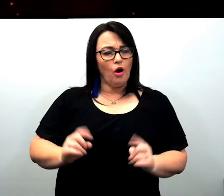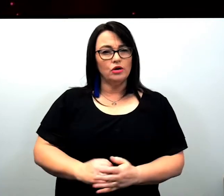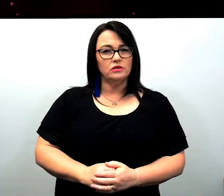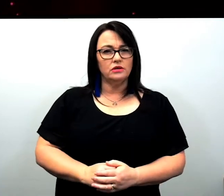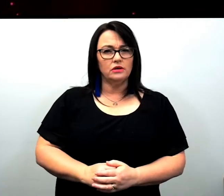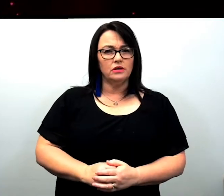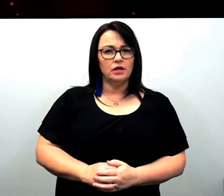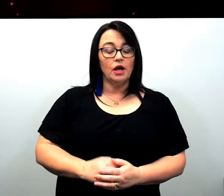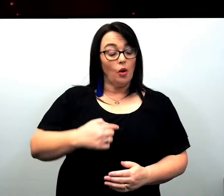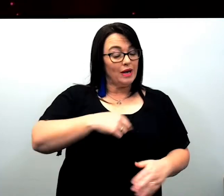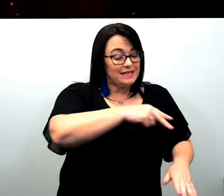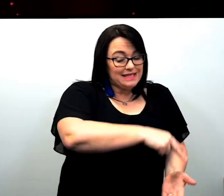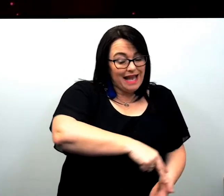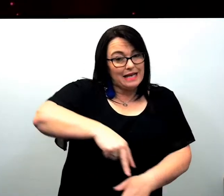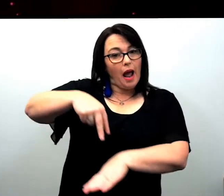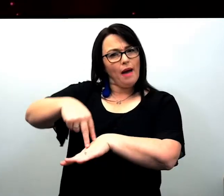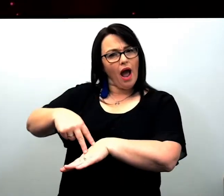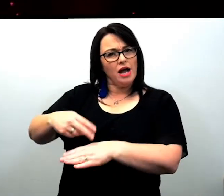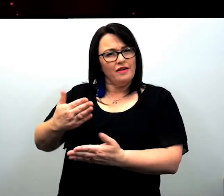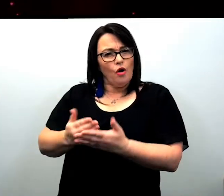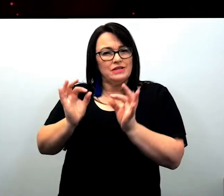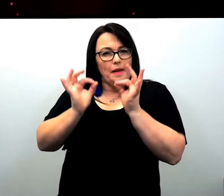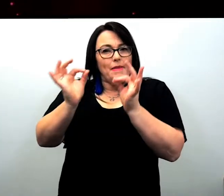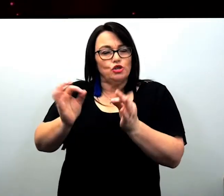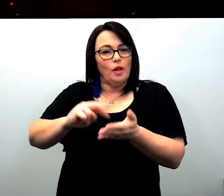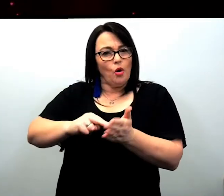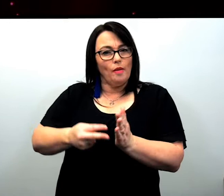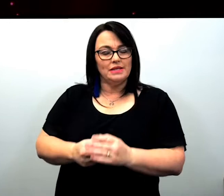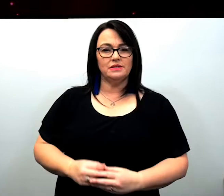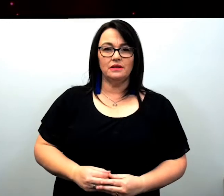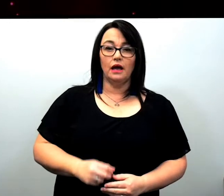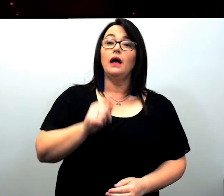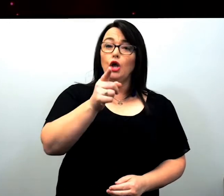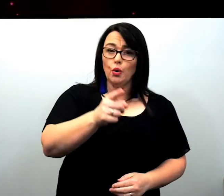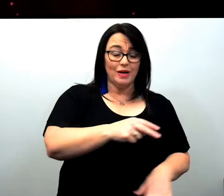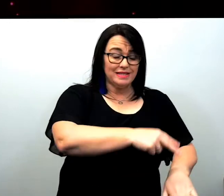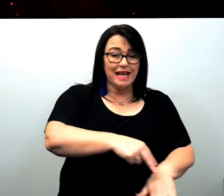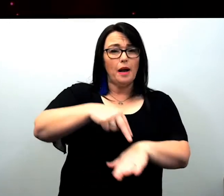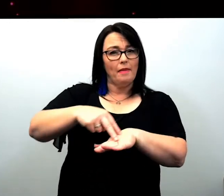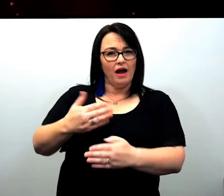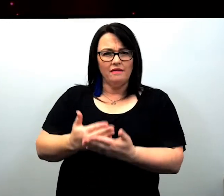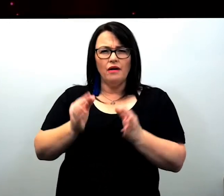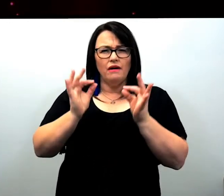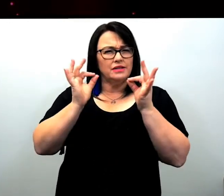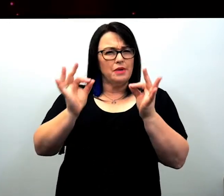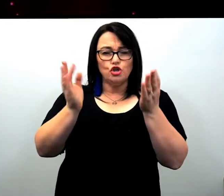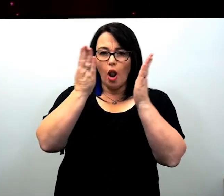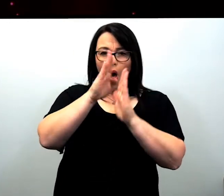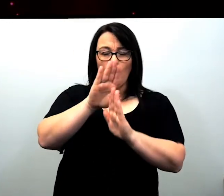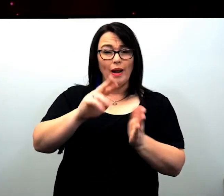divine purpose or purposes. You are set apart for a divine purpose, Equippers